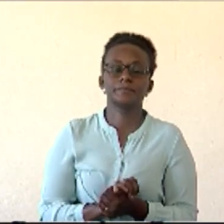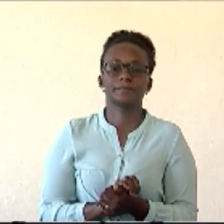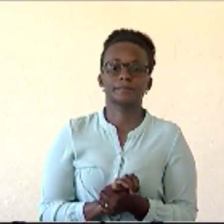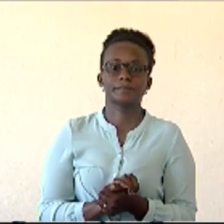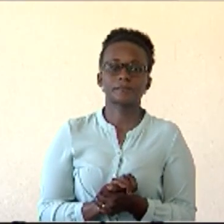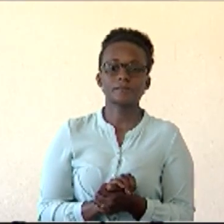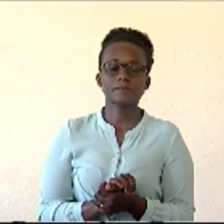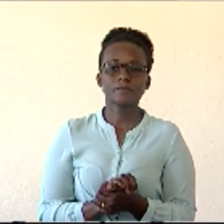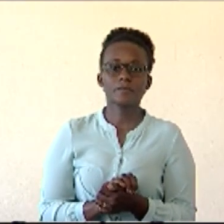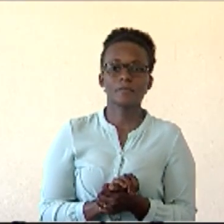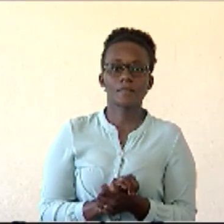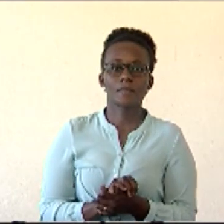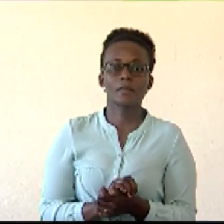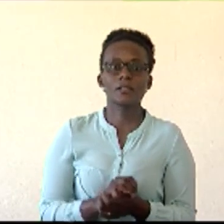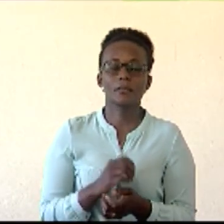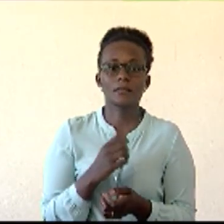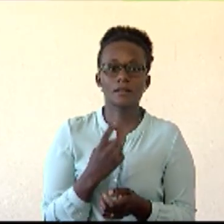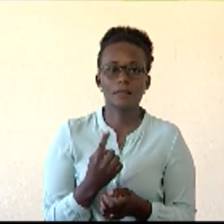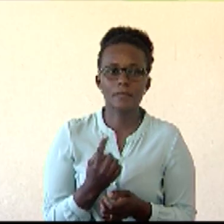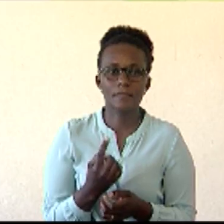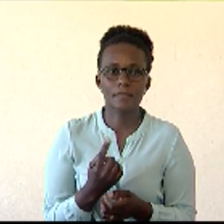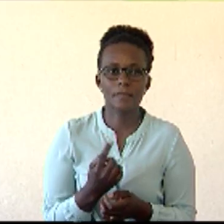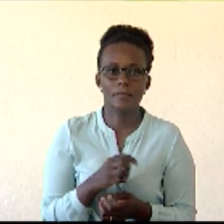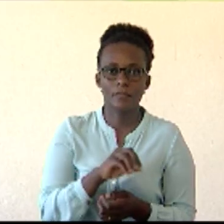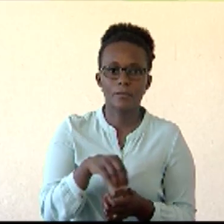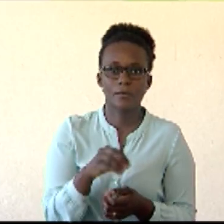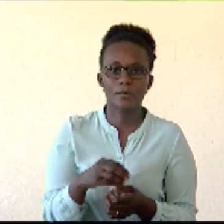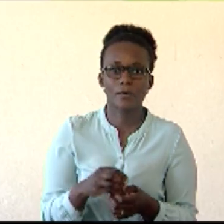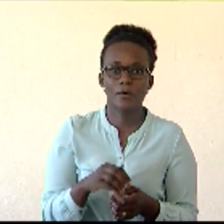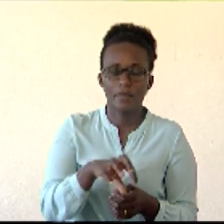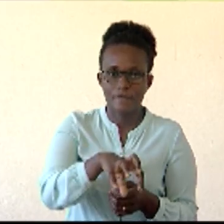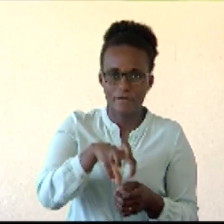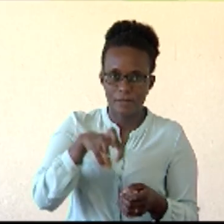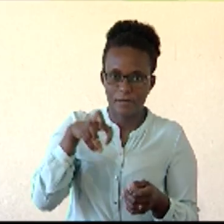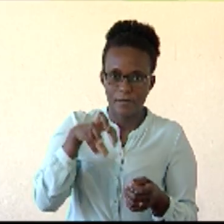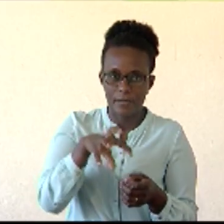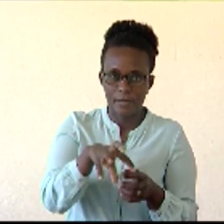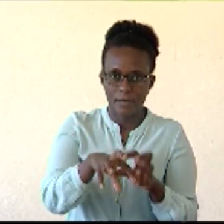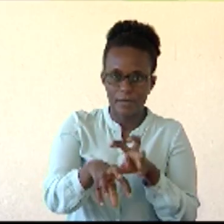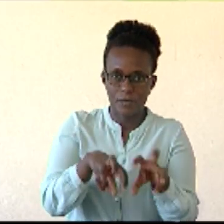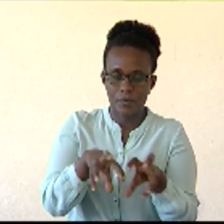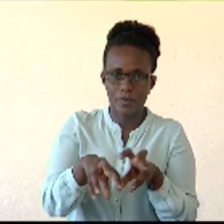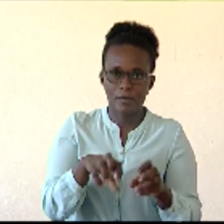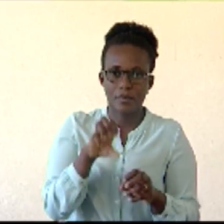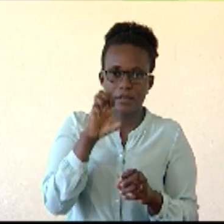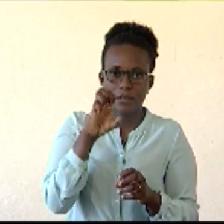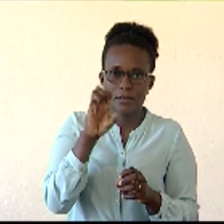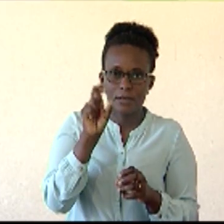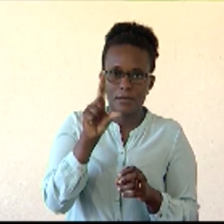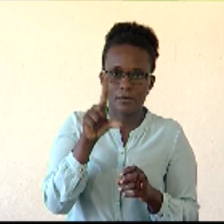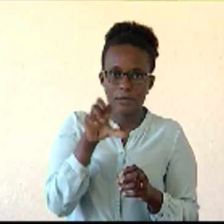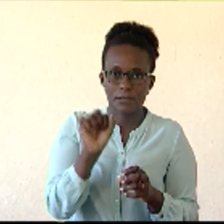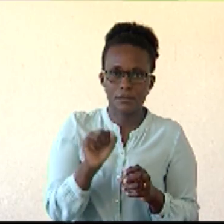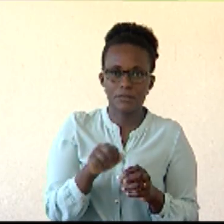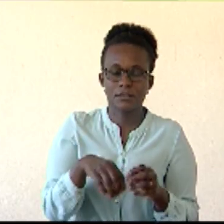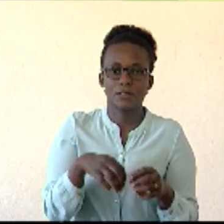In very many electrical appliances, copper is used. We have even seen that even copper is used in covering the coin,